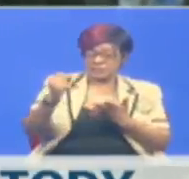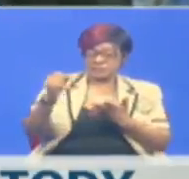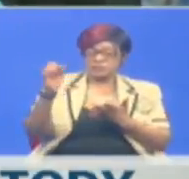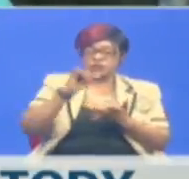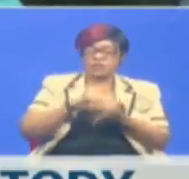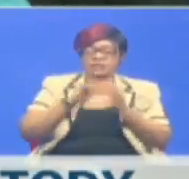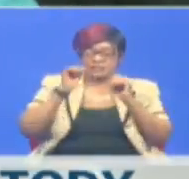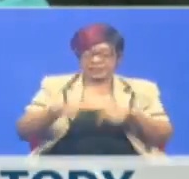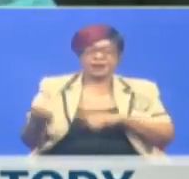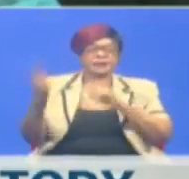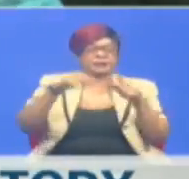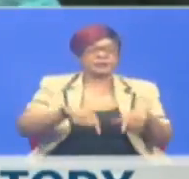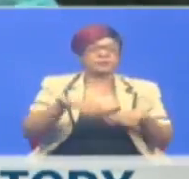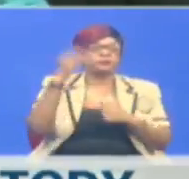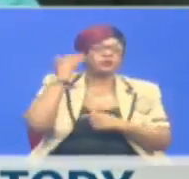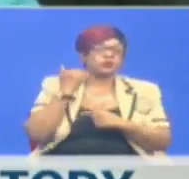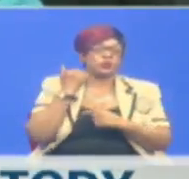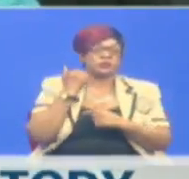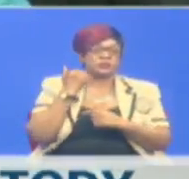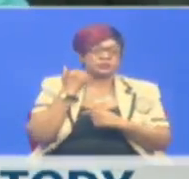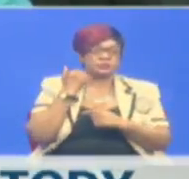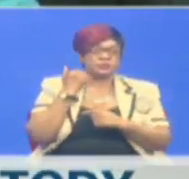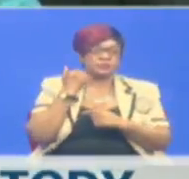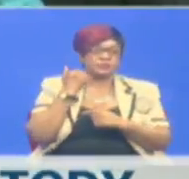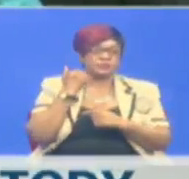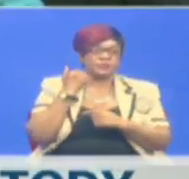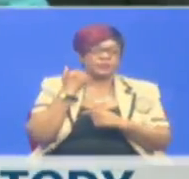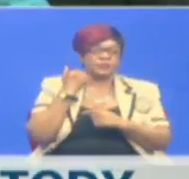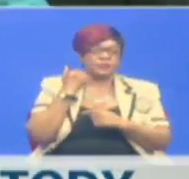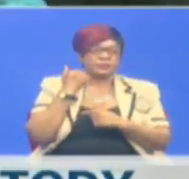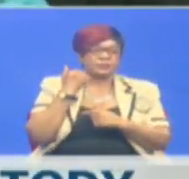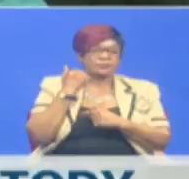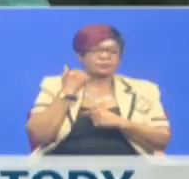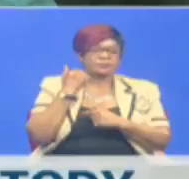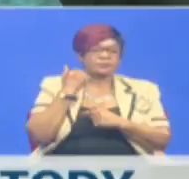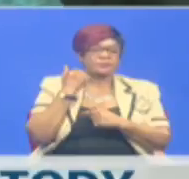this this event, this session, this court session today.